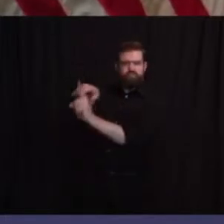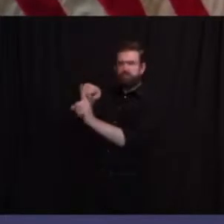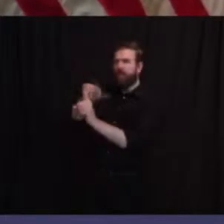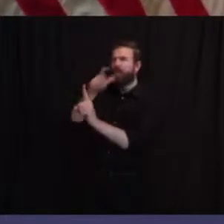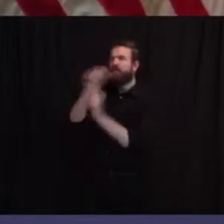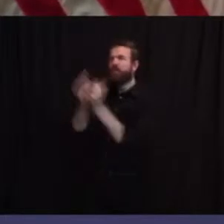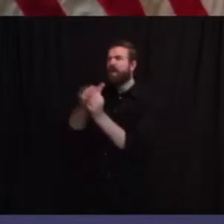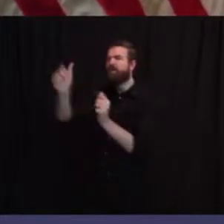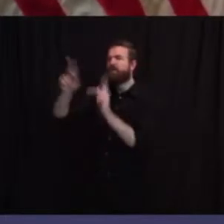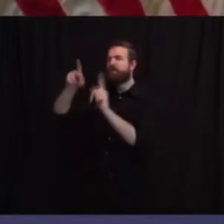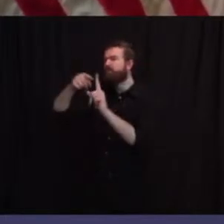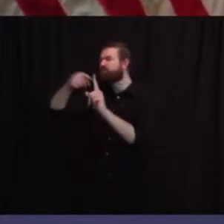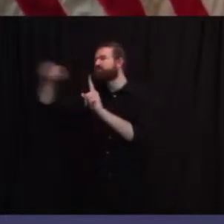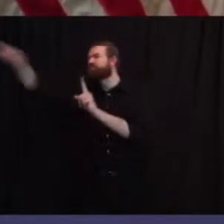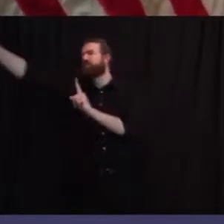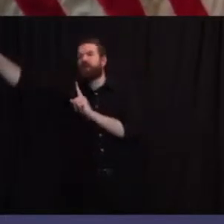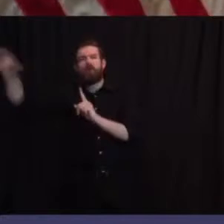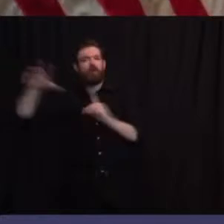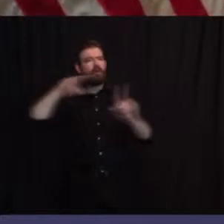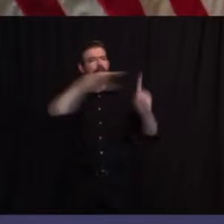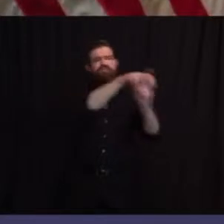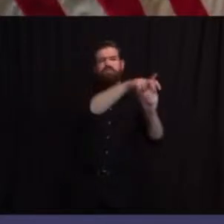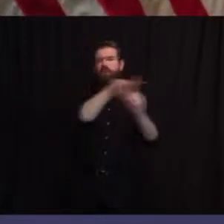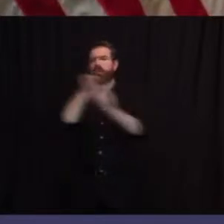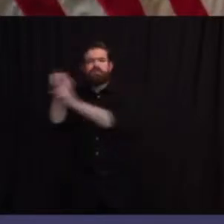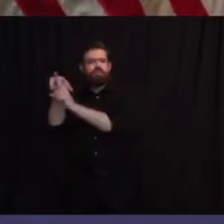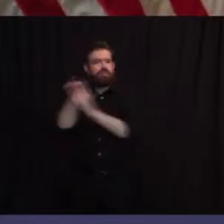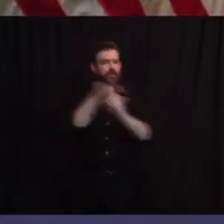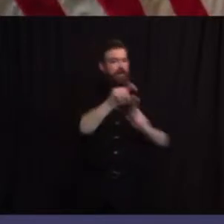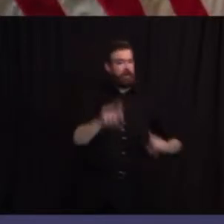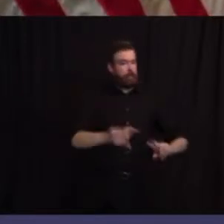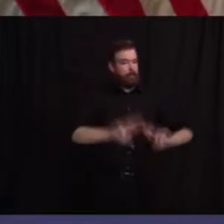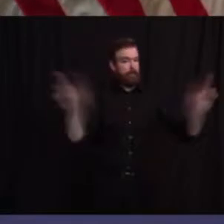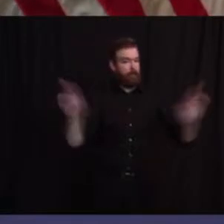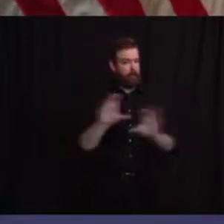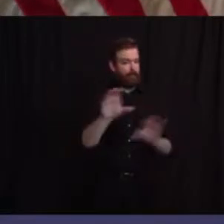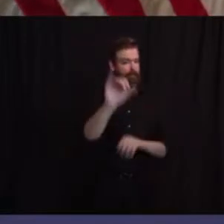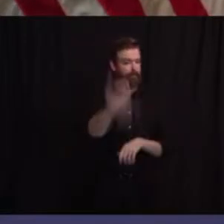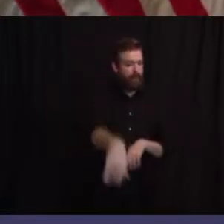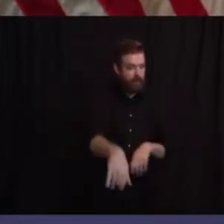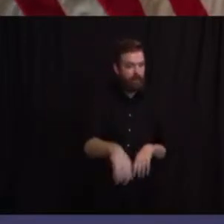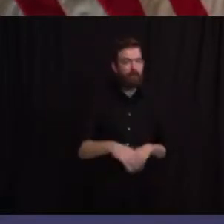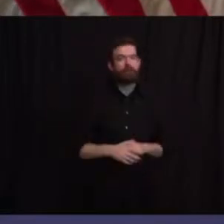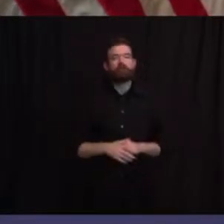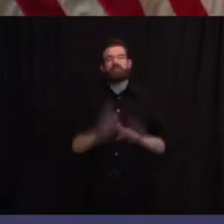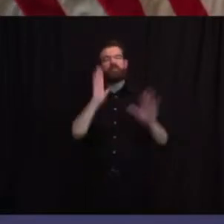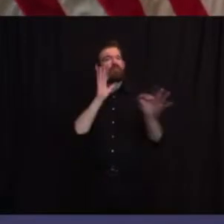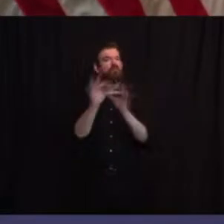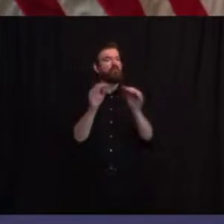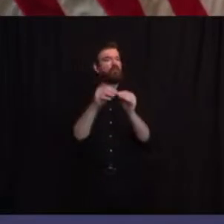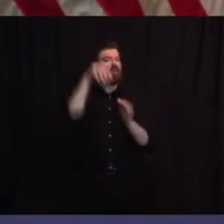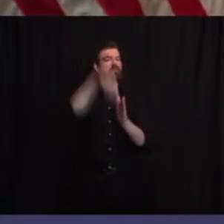with us because we're going to come back to you with that at some point. Elise, good afternoon. Good afternoon. Regarding your call with the